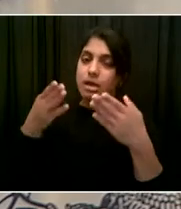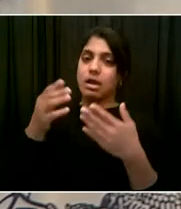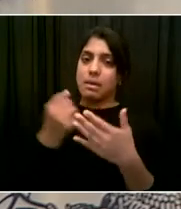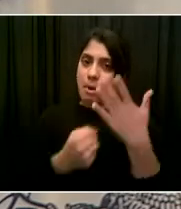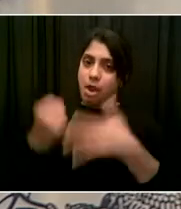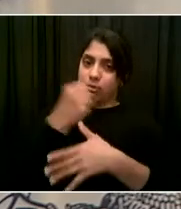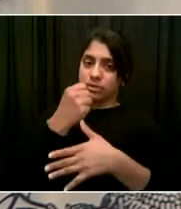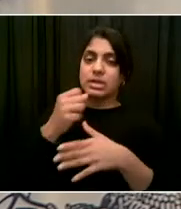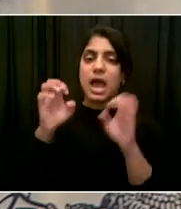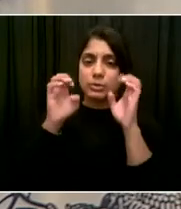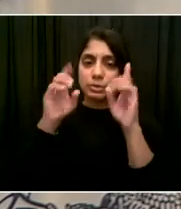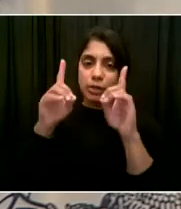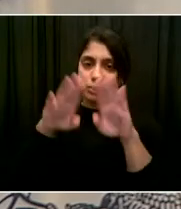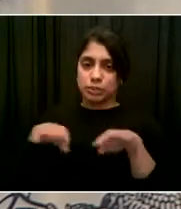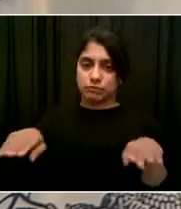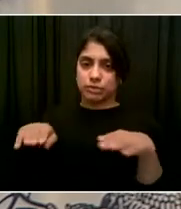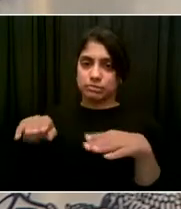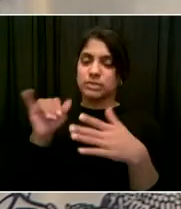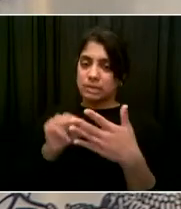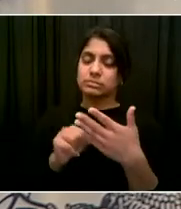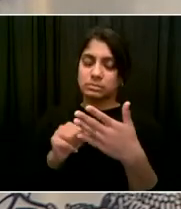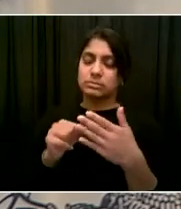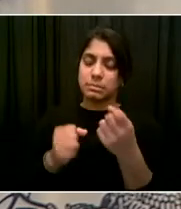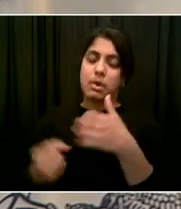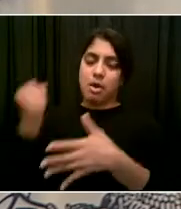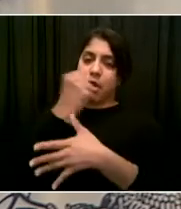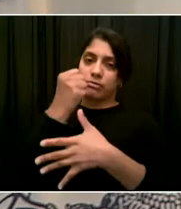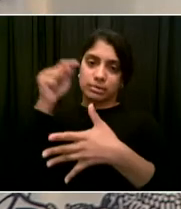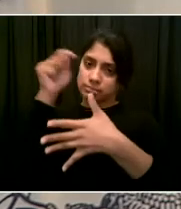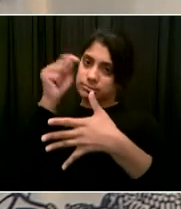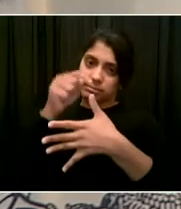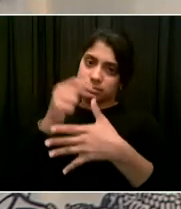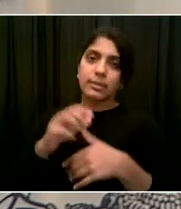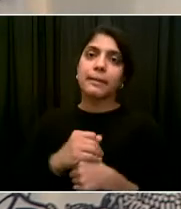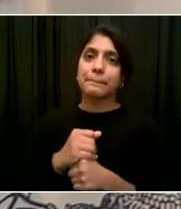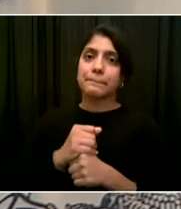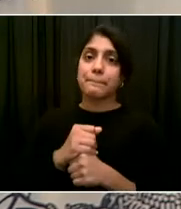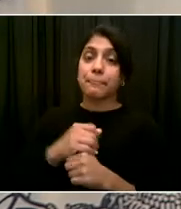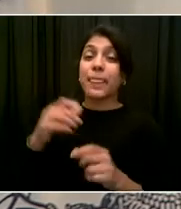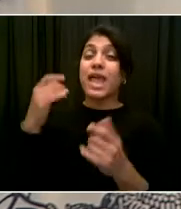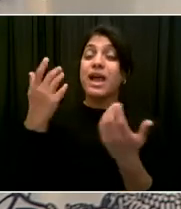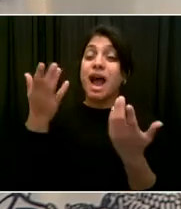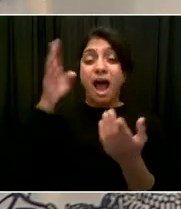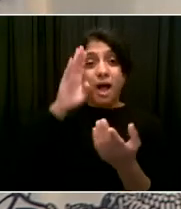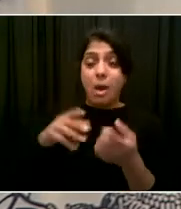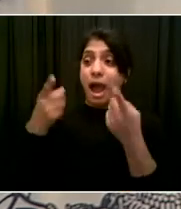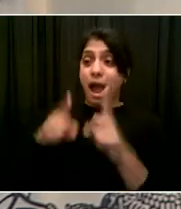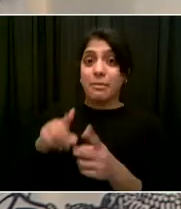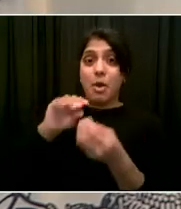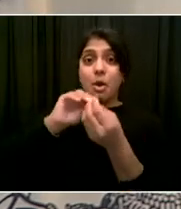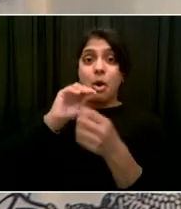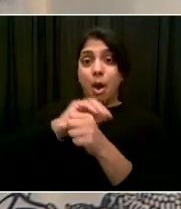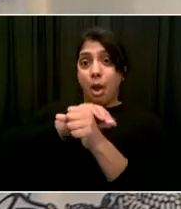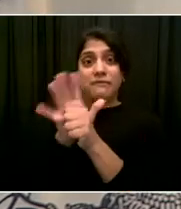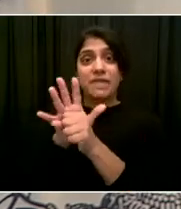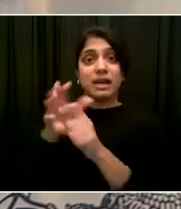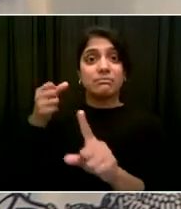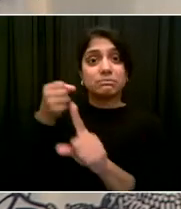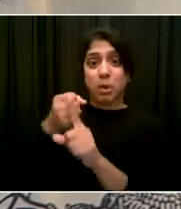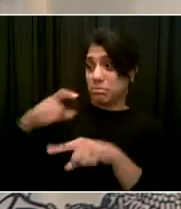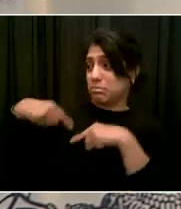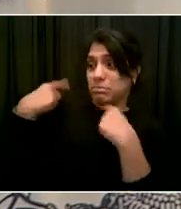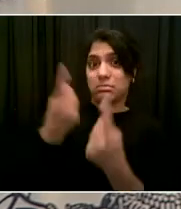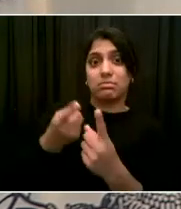obviously hugely disrupted by a global pandemic, but the whole idea was to build a stronger city in every sense,